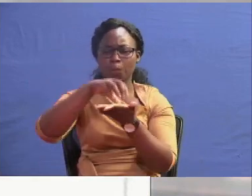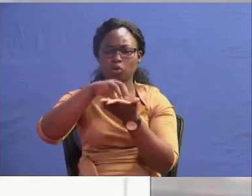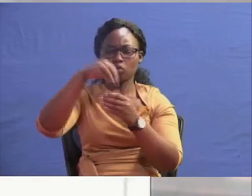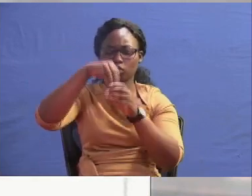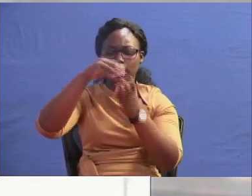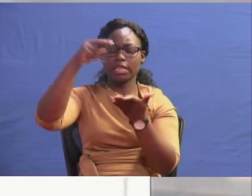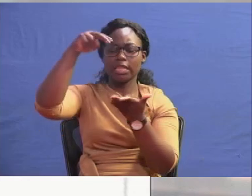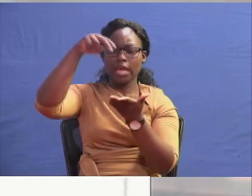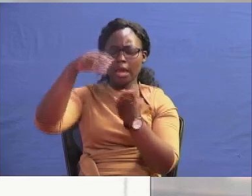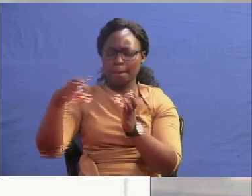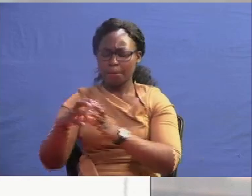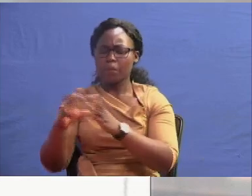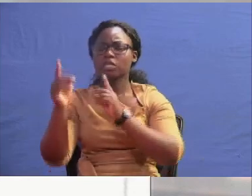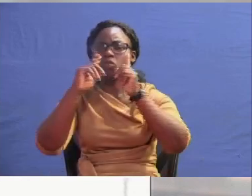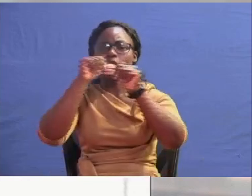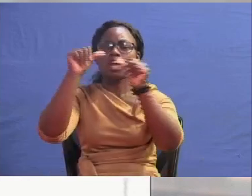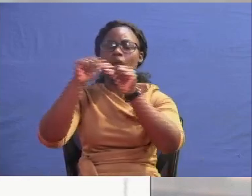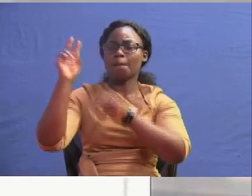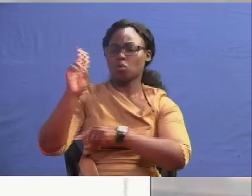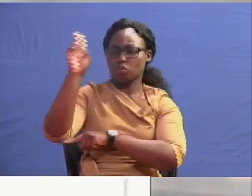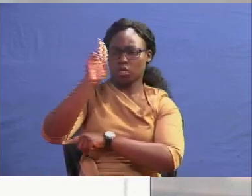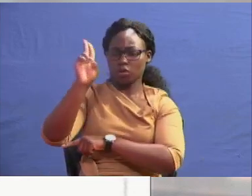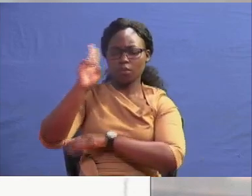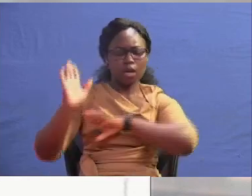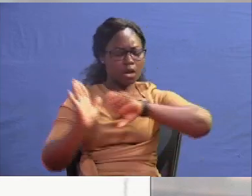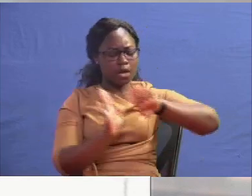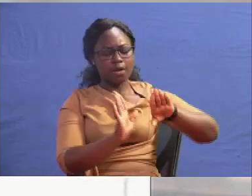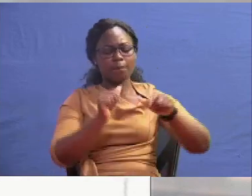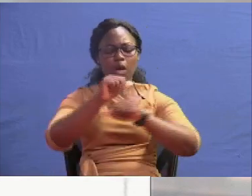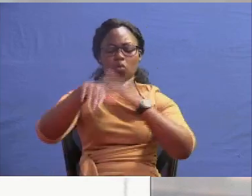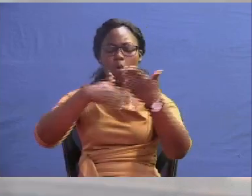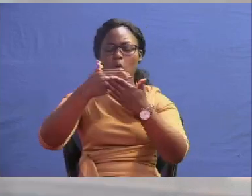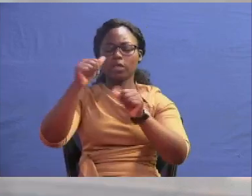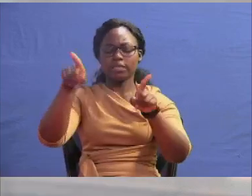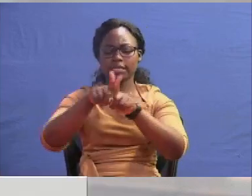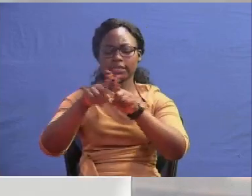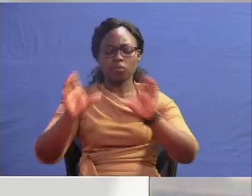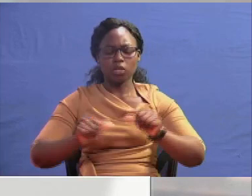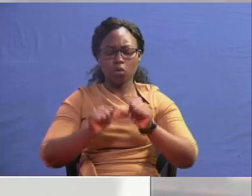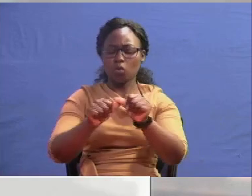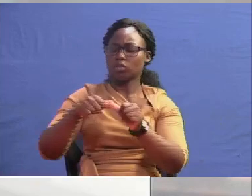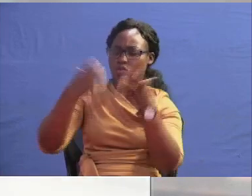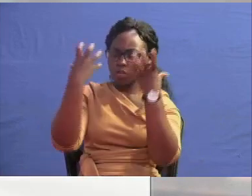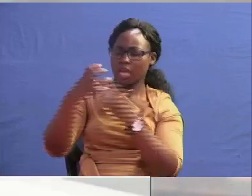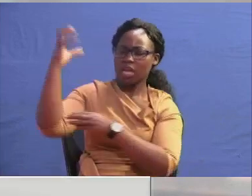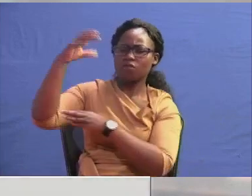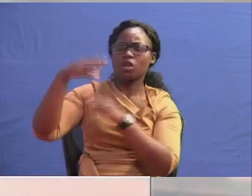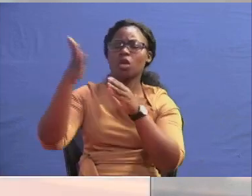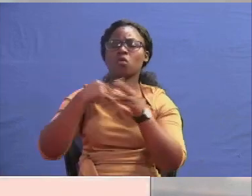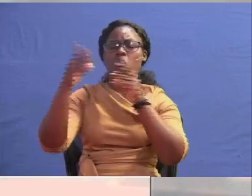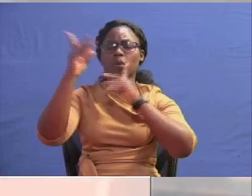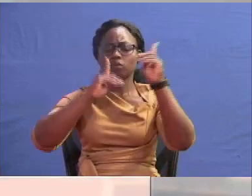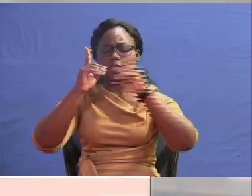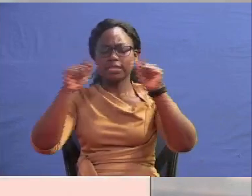the party. Talk of Uhuru Kenyatta's return, all this, and even the ongoing El Nino rains, we want to discuss as much as